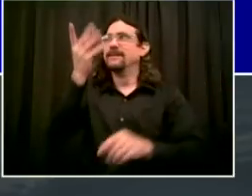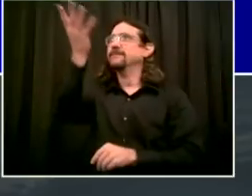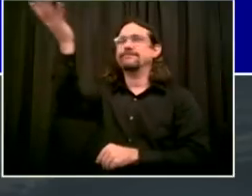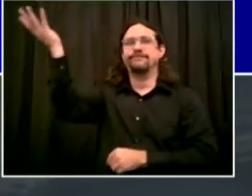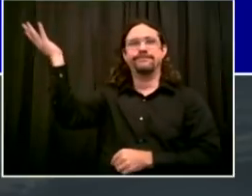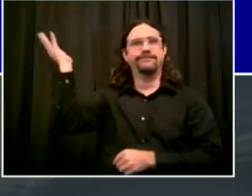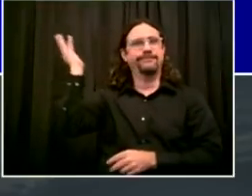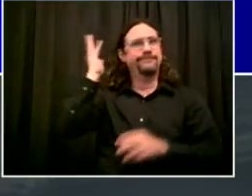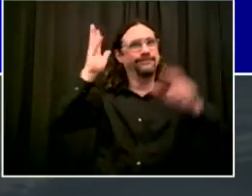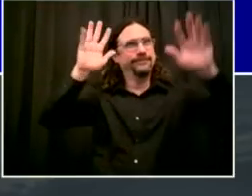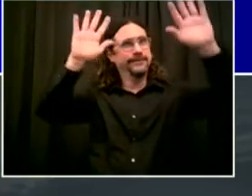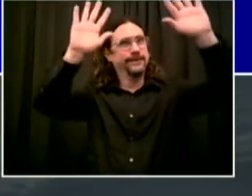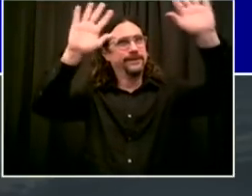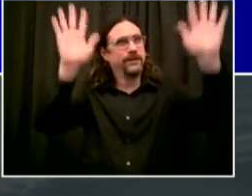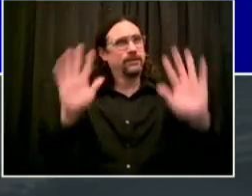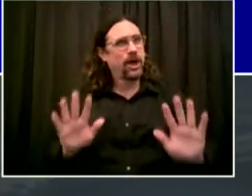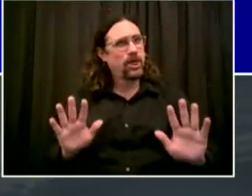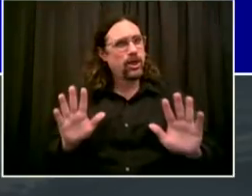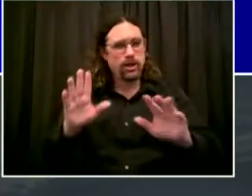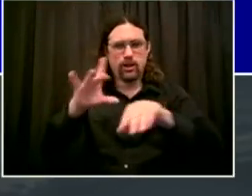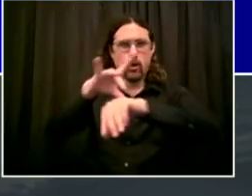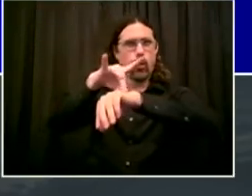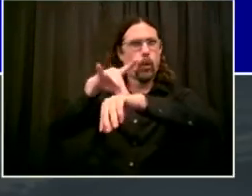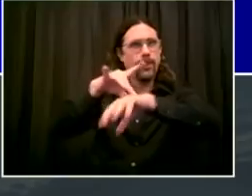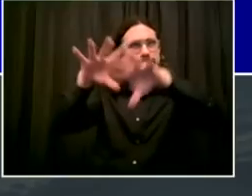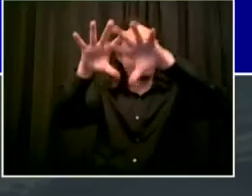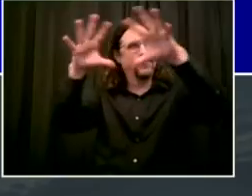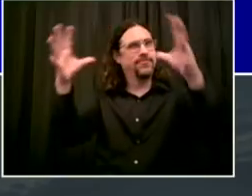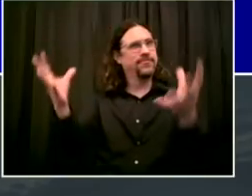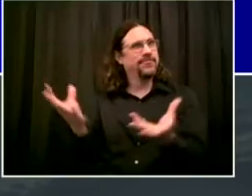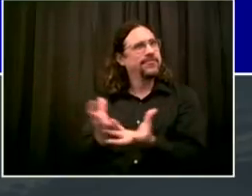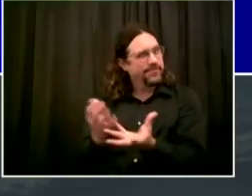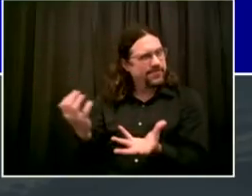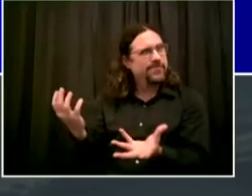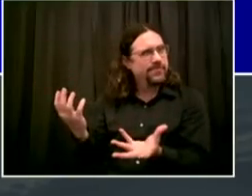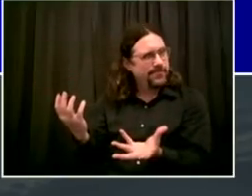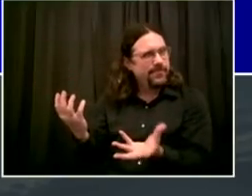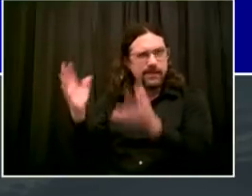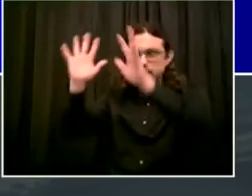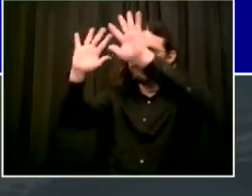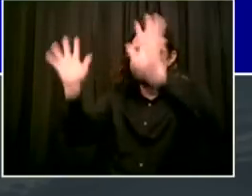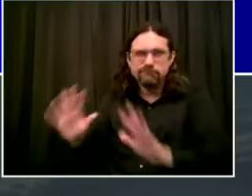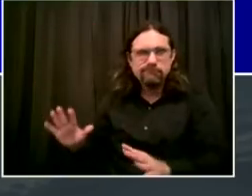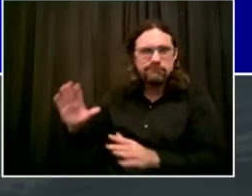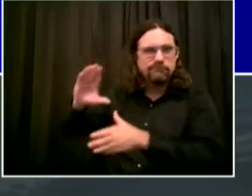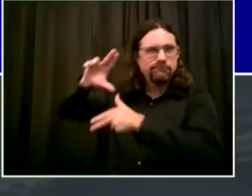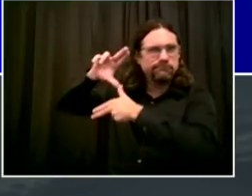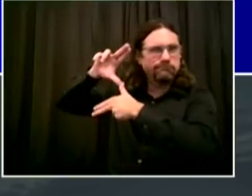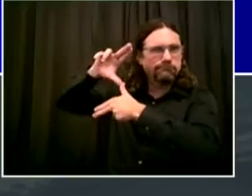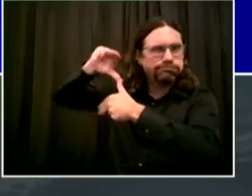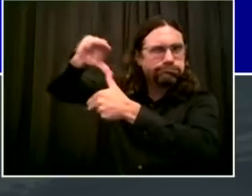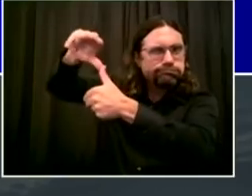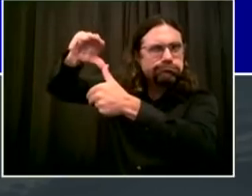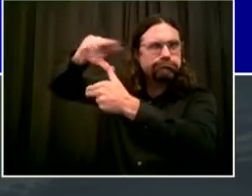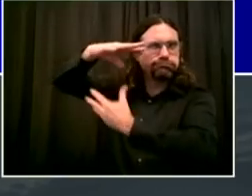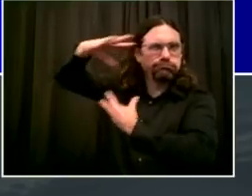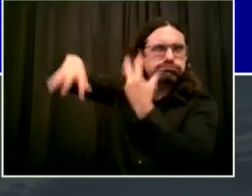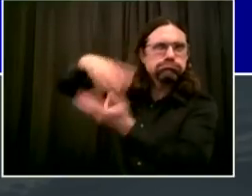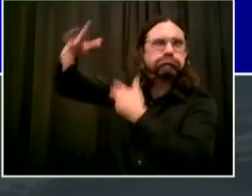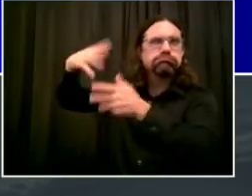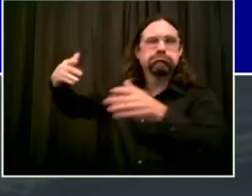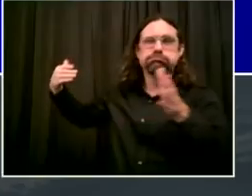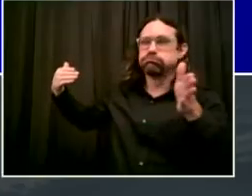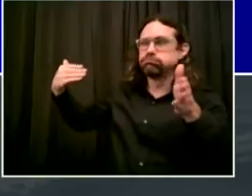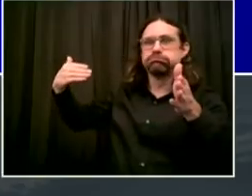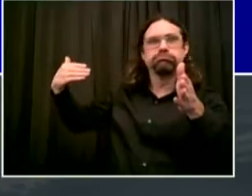to do to prepare. And I want to remind everybody that it is the same approach that has worked time and time